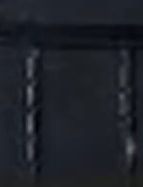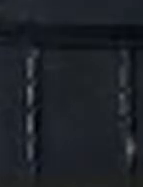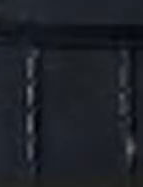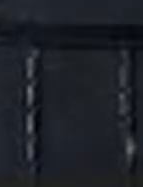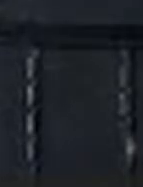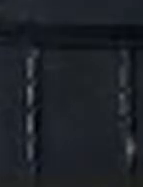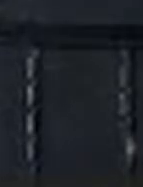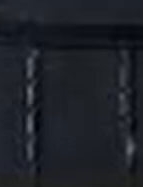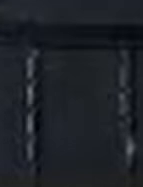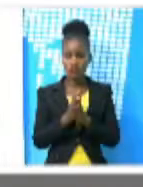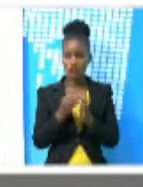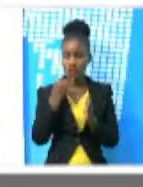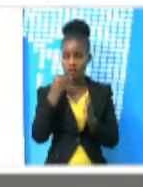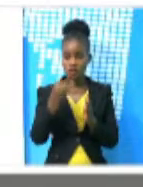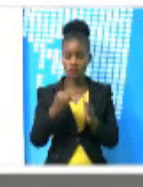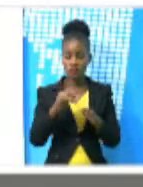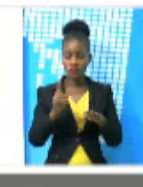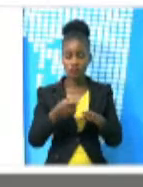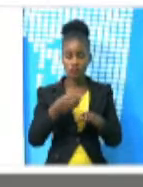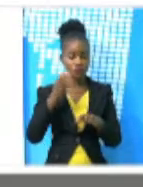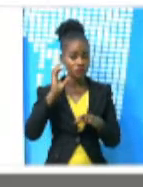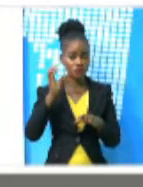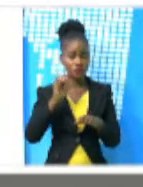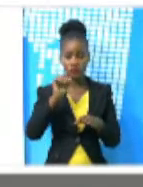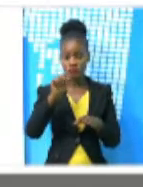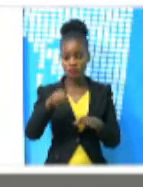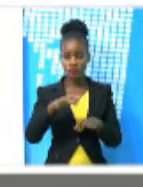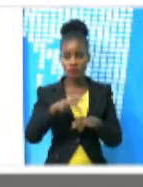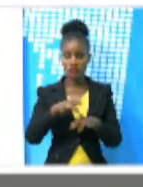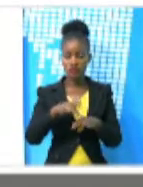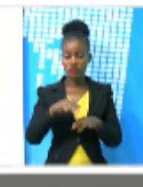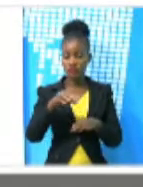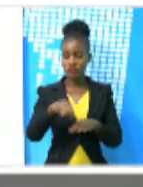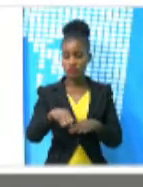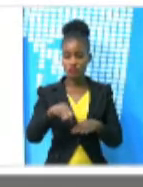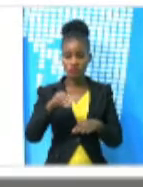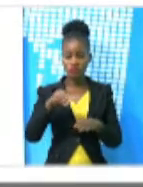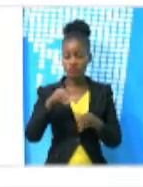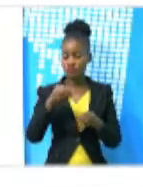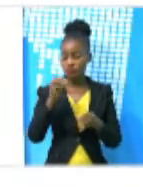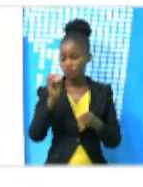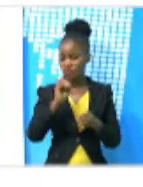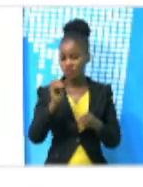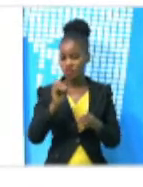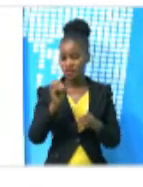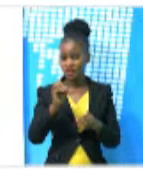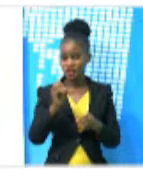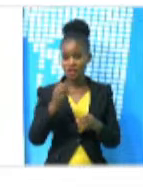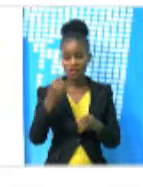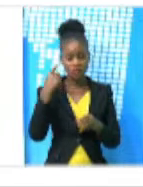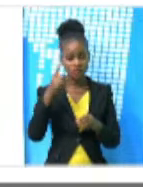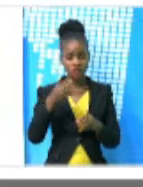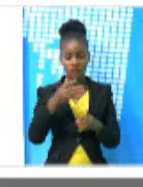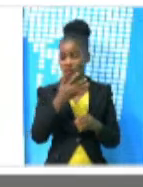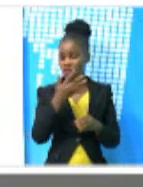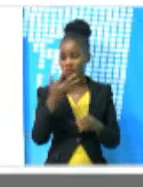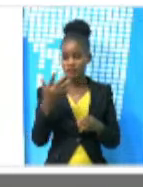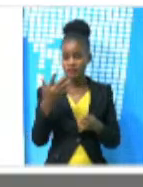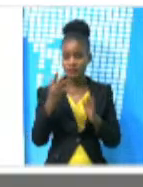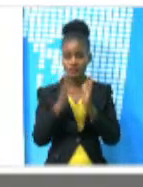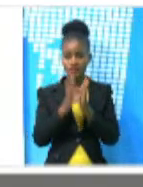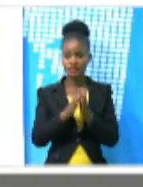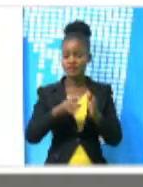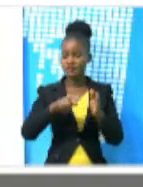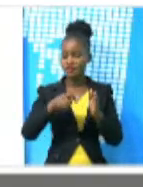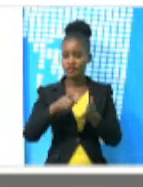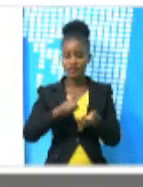there is that when you hear drilling, you could think that they are pulling out the crude. No, they're drilling for data acquisition. They're drilling